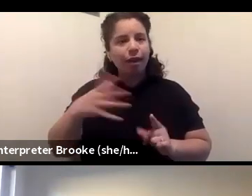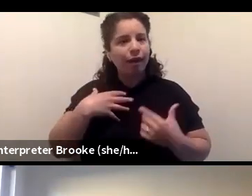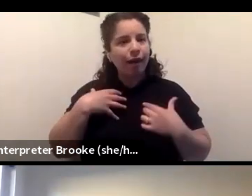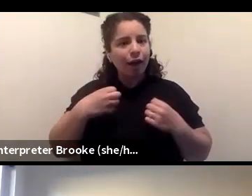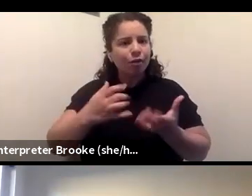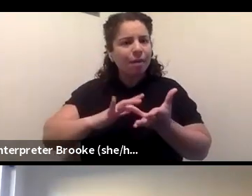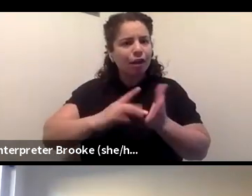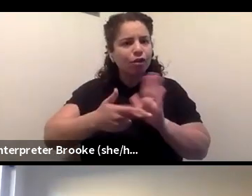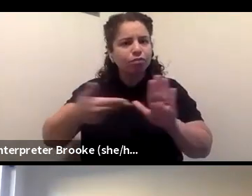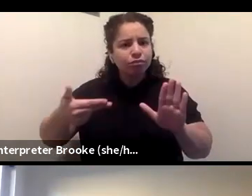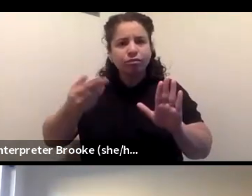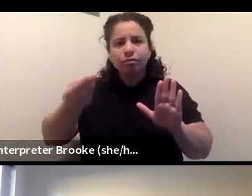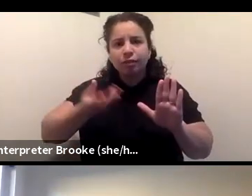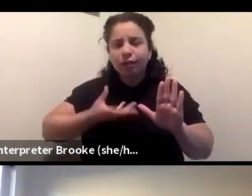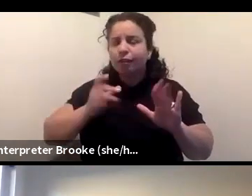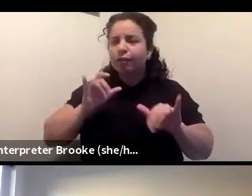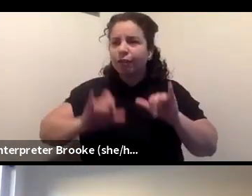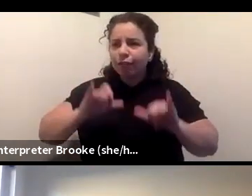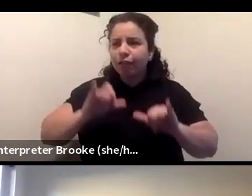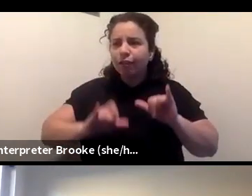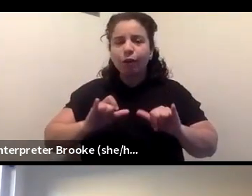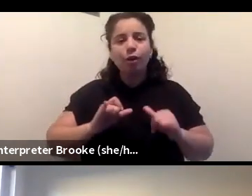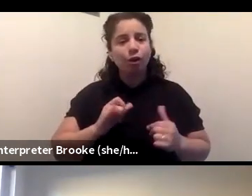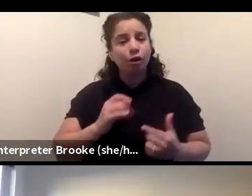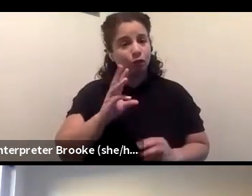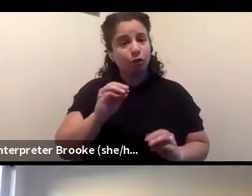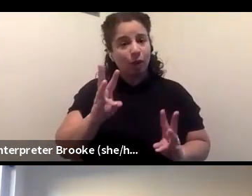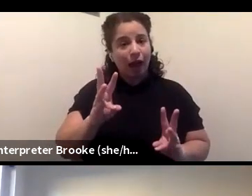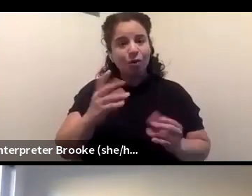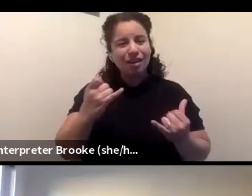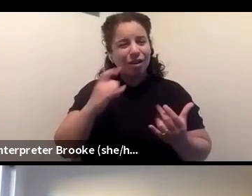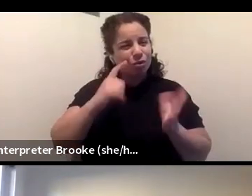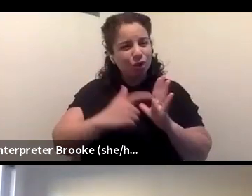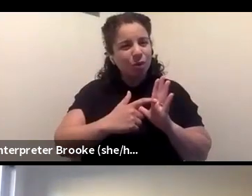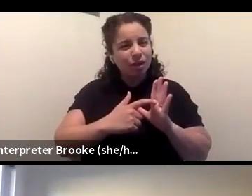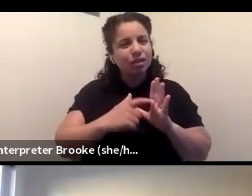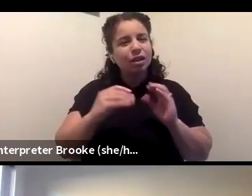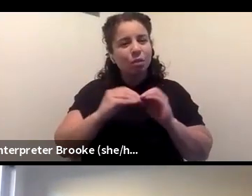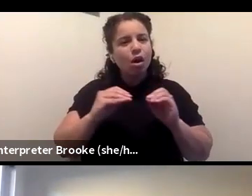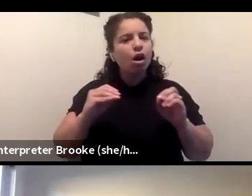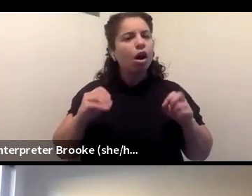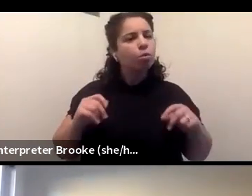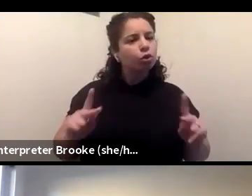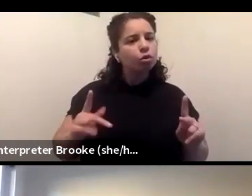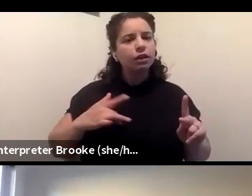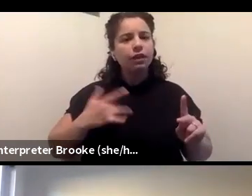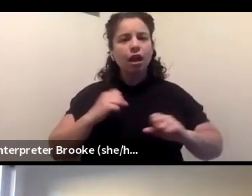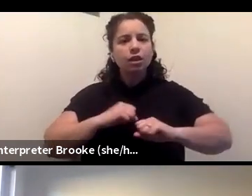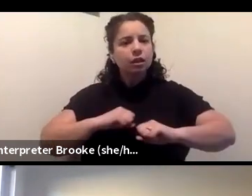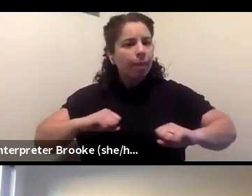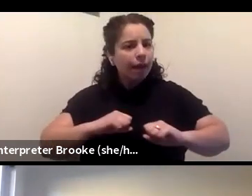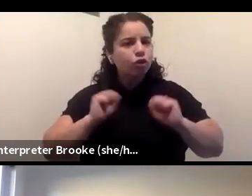And yeah, so I think it's been a space where people feel like they can share about that stuff,